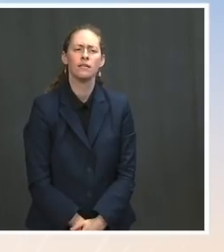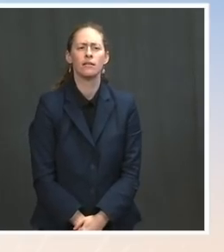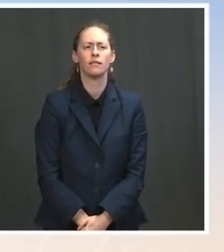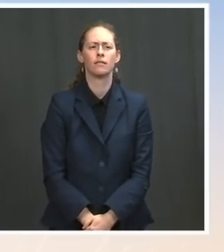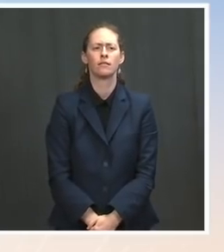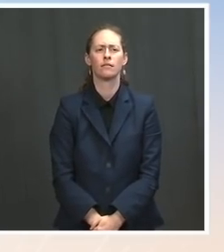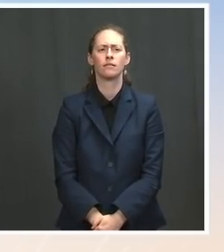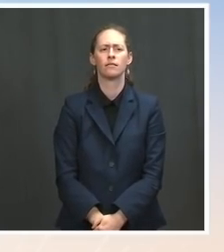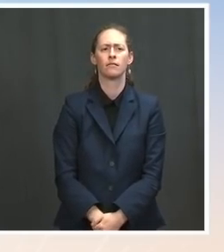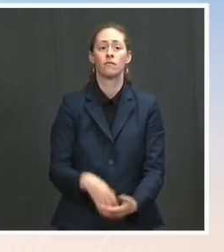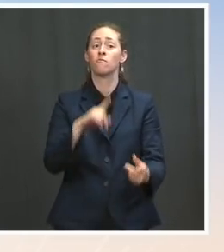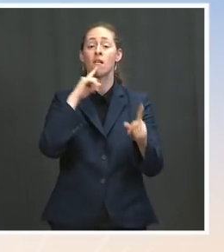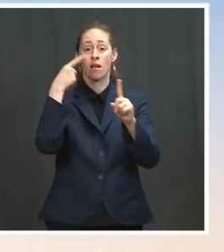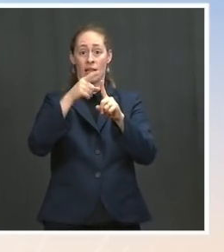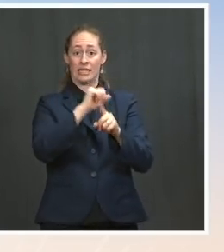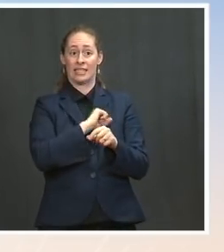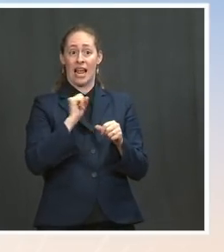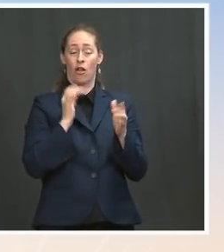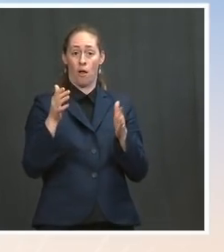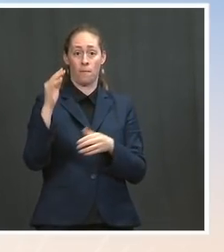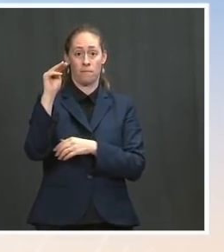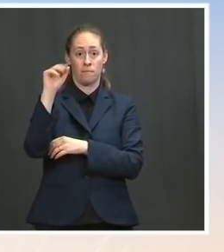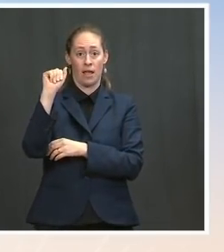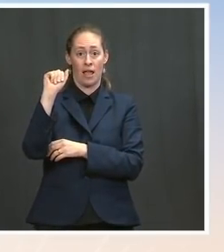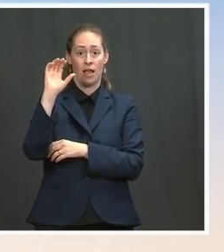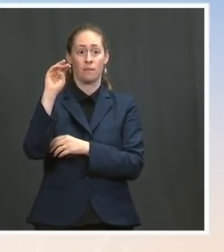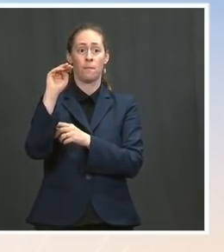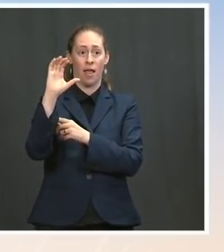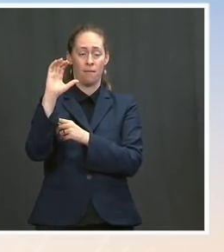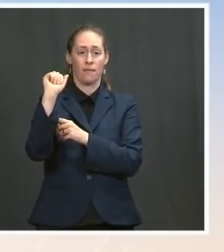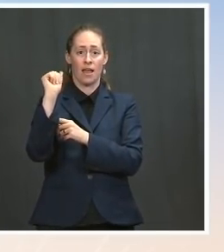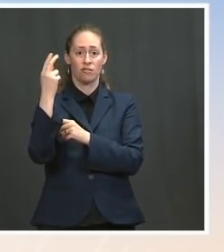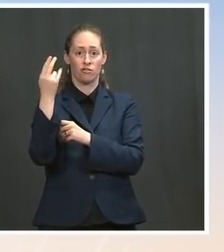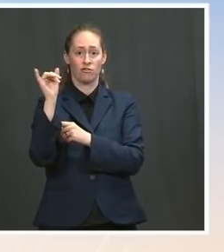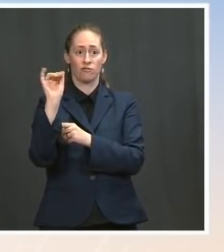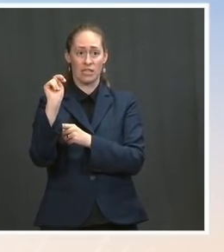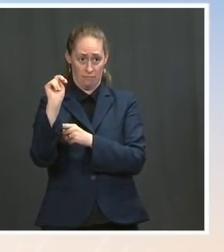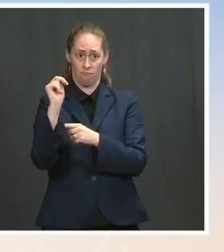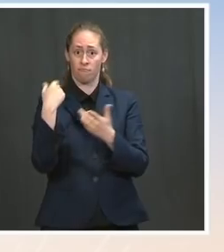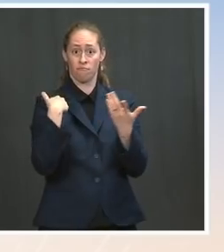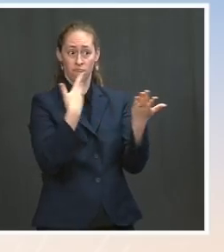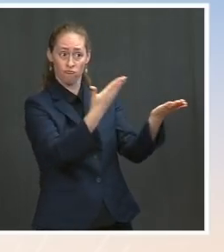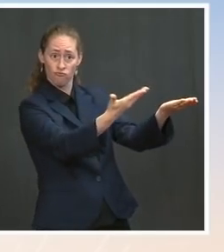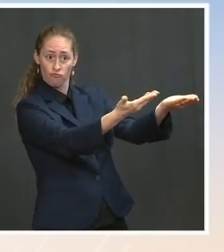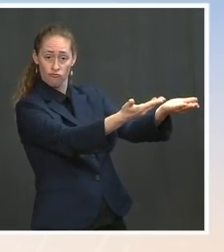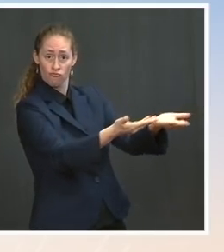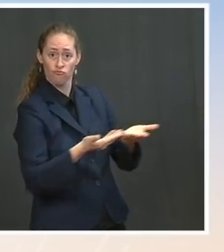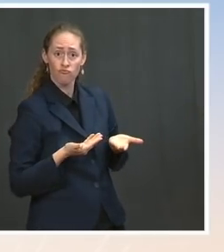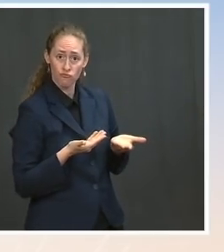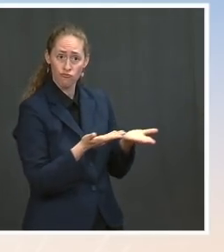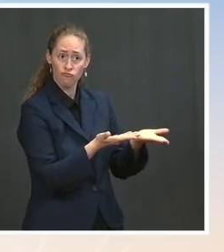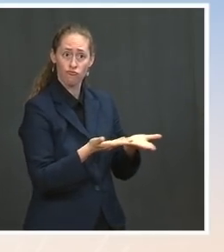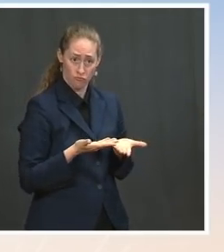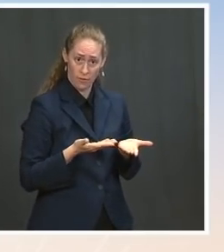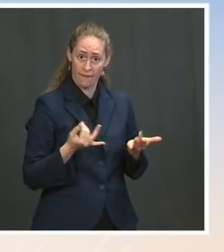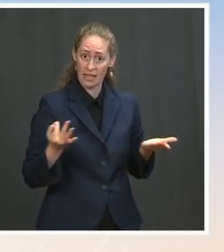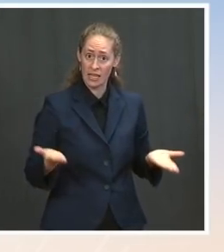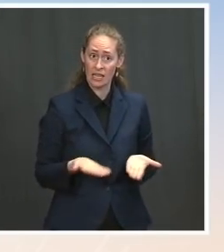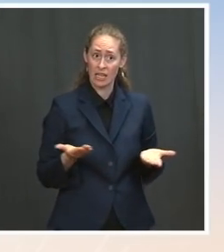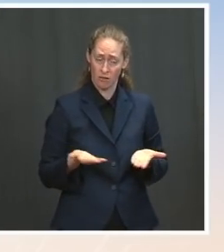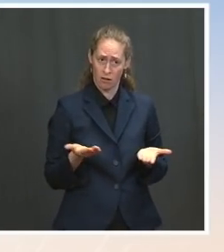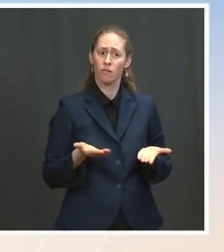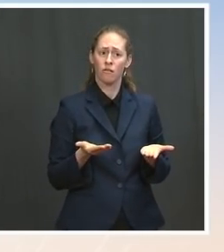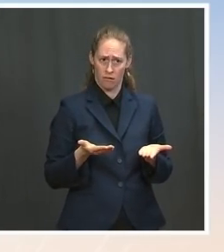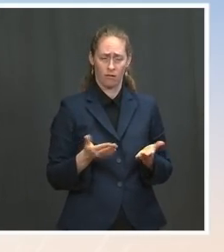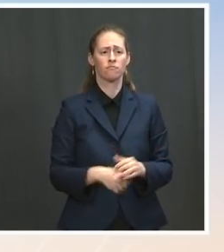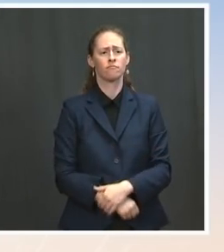and Senator Sinema were standing with me here today, they're always welcome, they would call out their own independent streaks. And that's something that I think they're